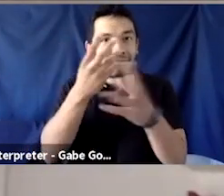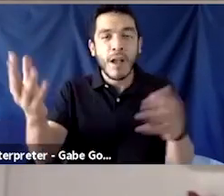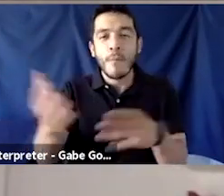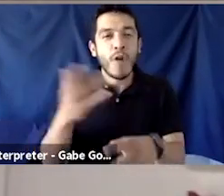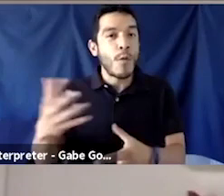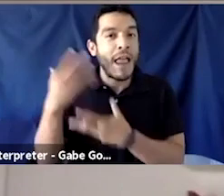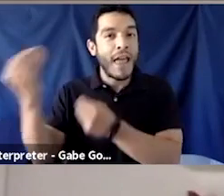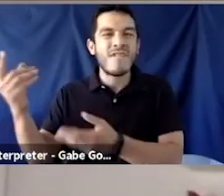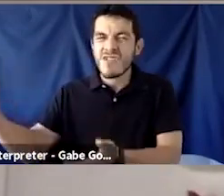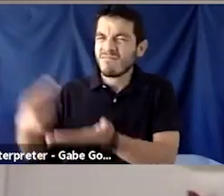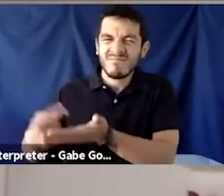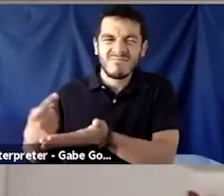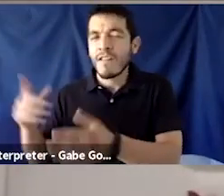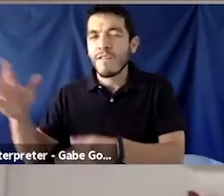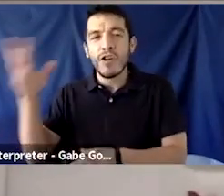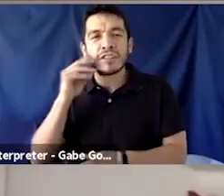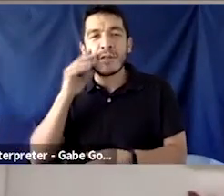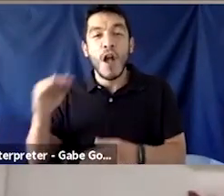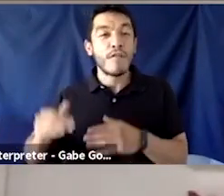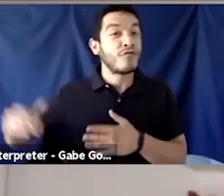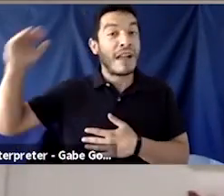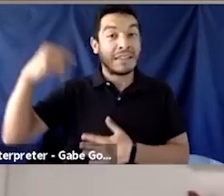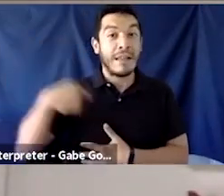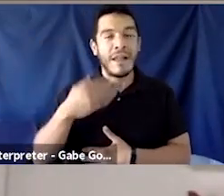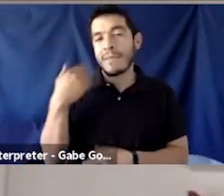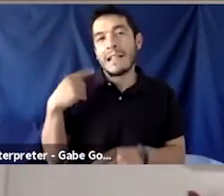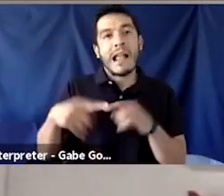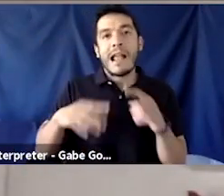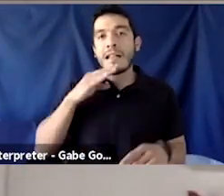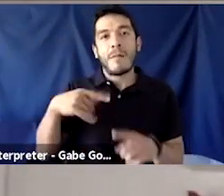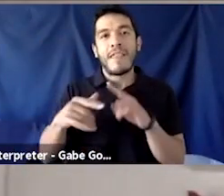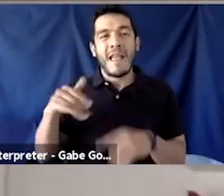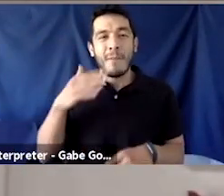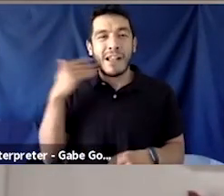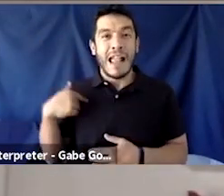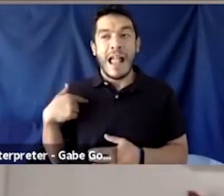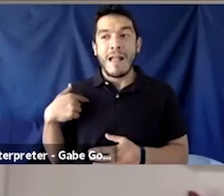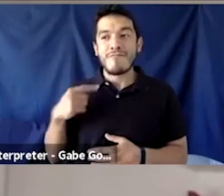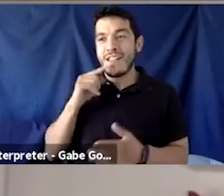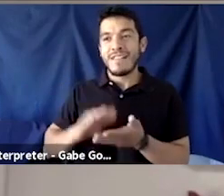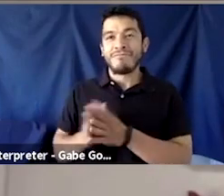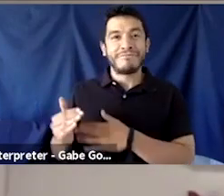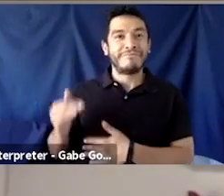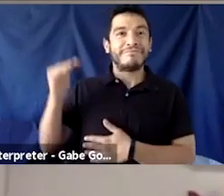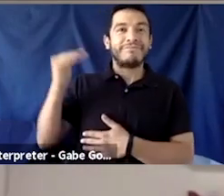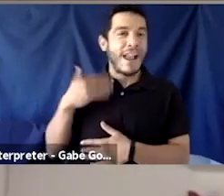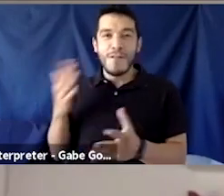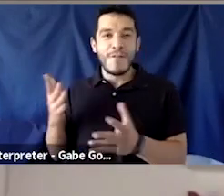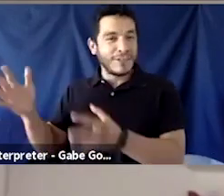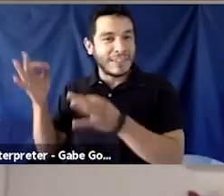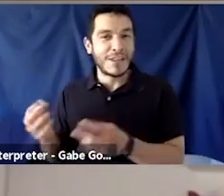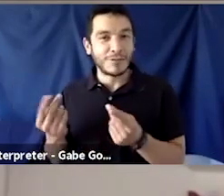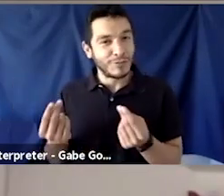much more about her experience of raising me, which I can't talk about because I'm the one being raised. I don't know what she decided to do. But her